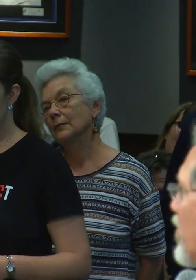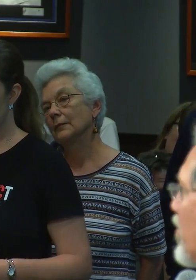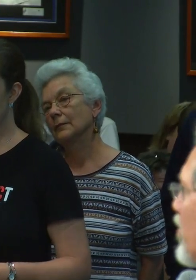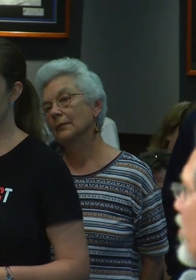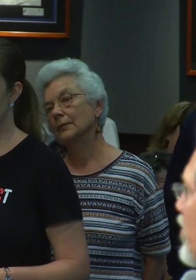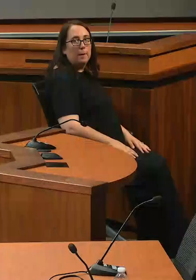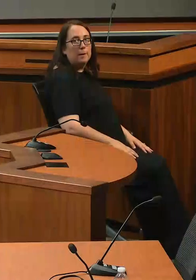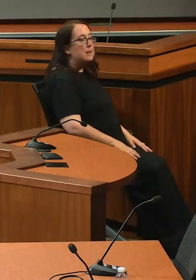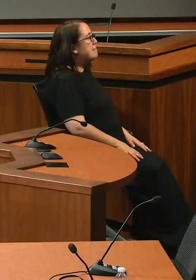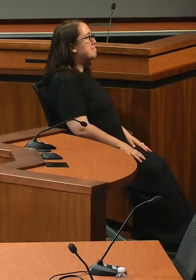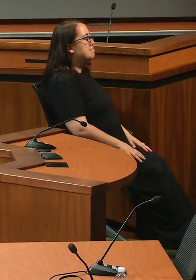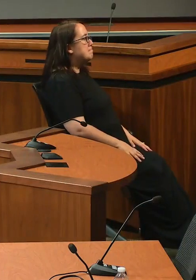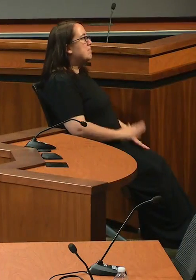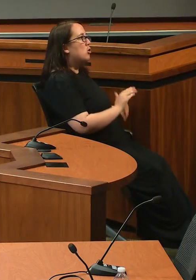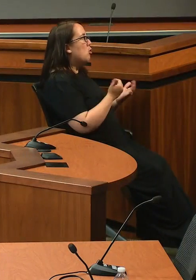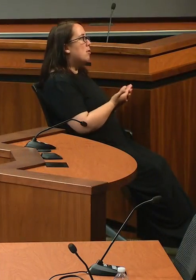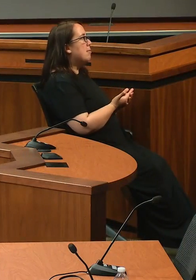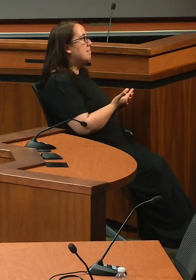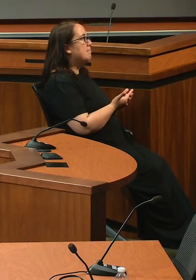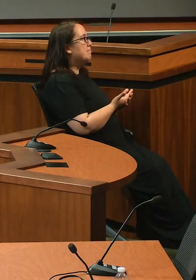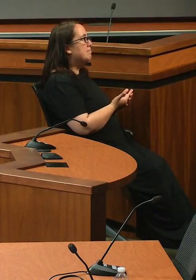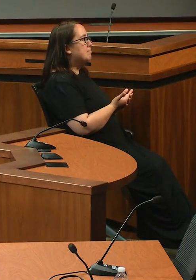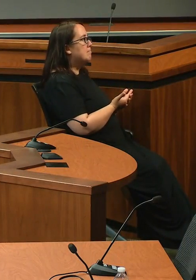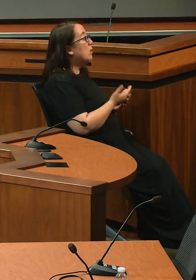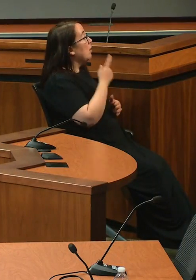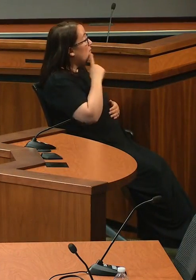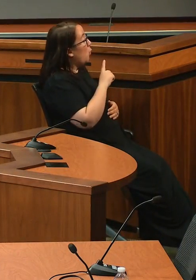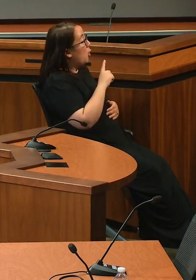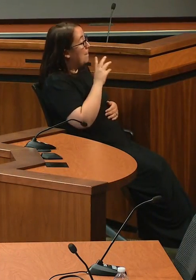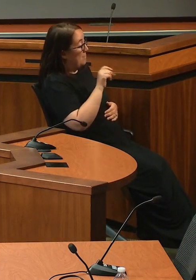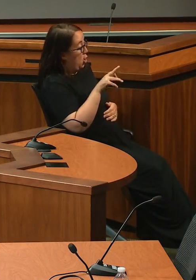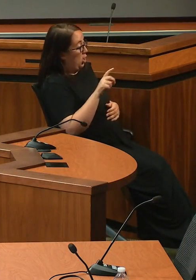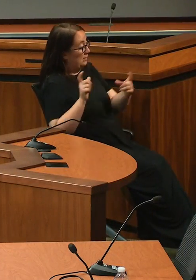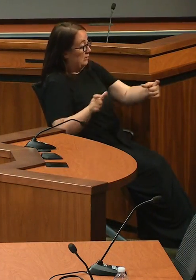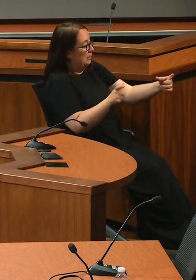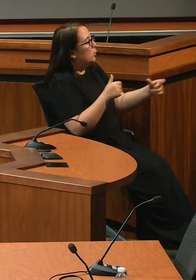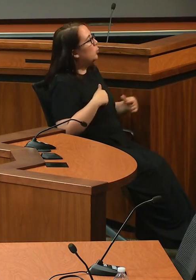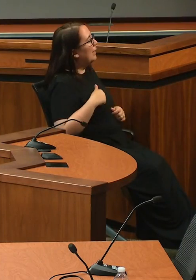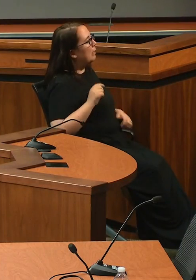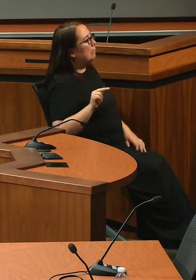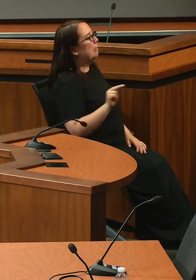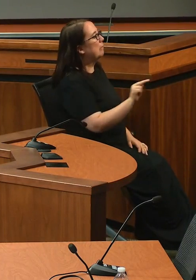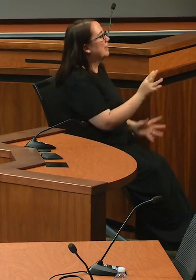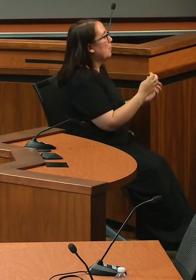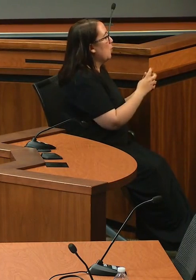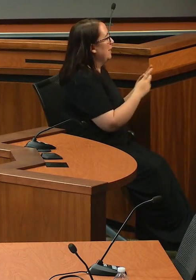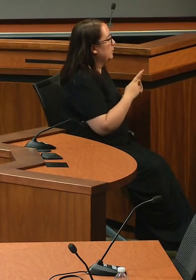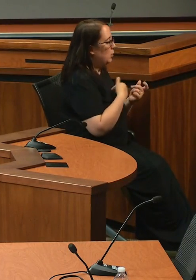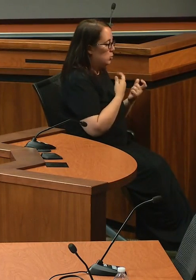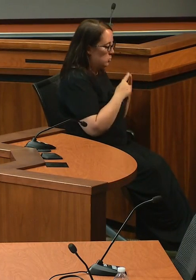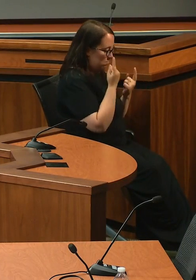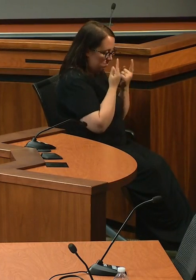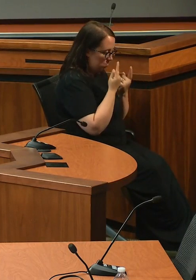I mean, what I would say is we looked at, particularly in terms of stormwater ponds, we looked at more locations than you saw tonight. We wanted to focus